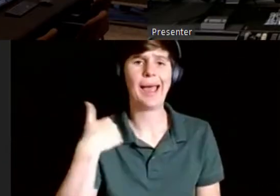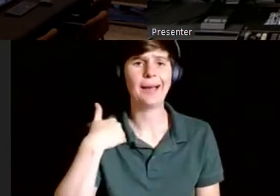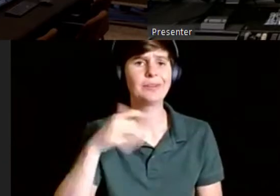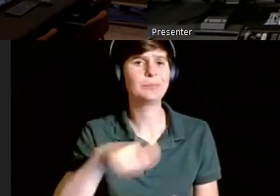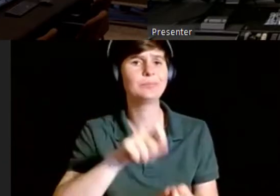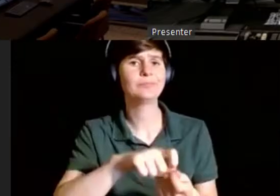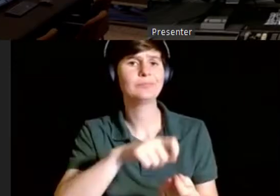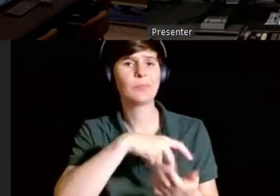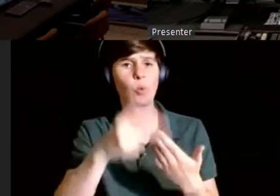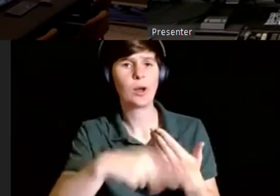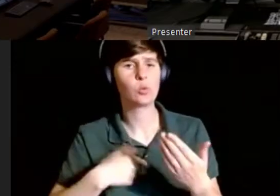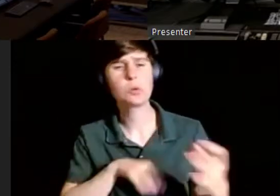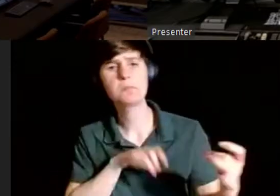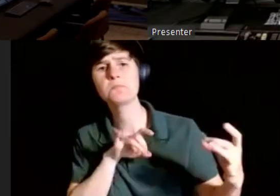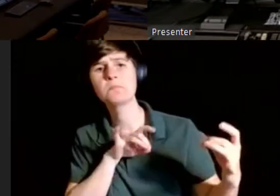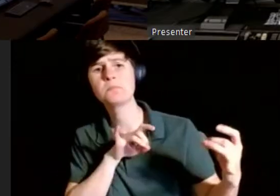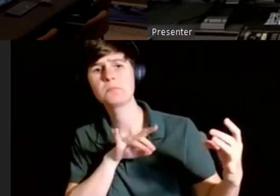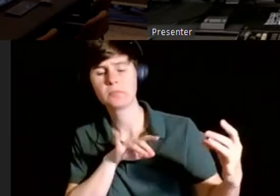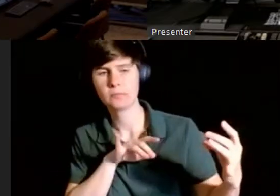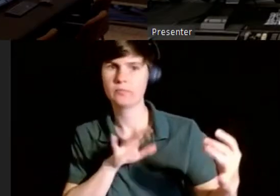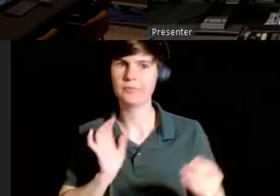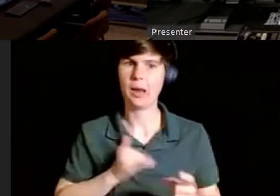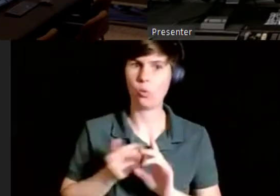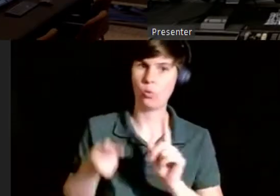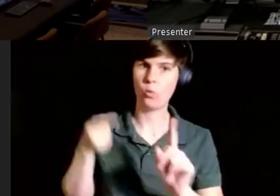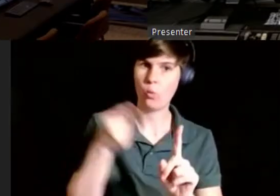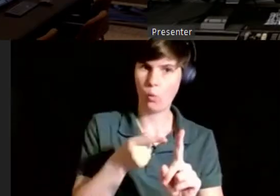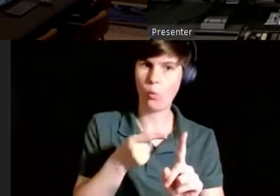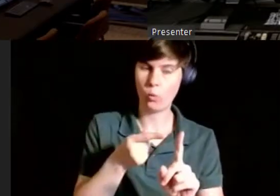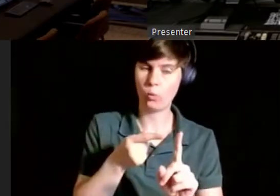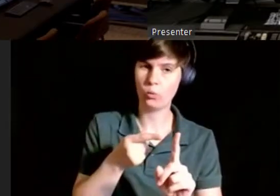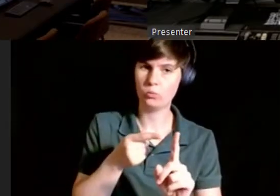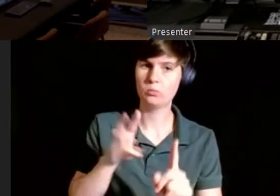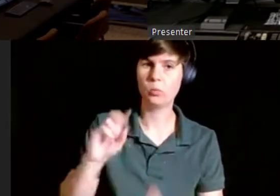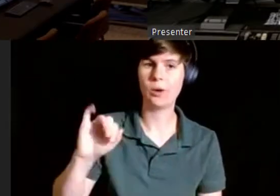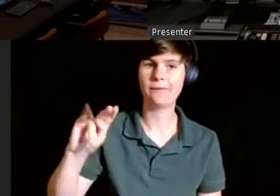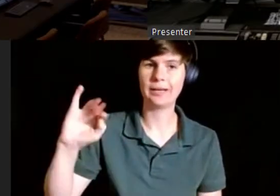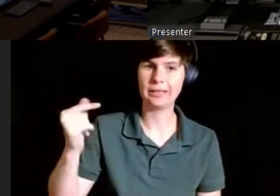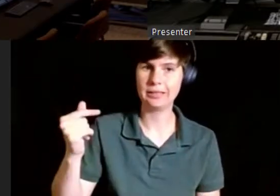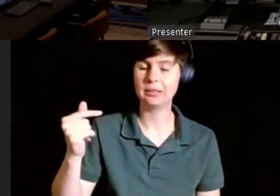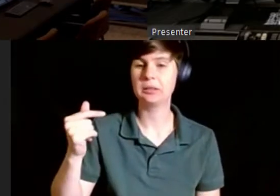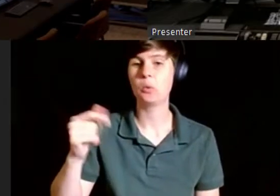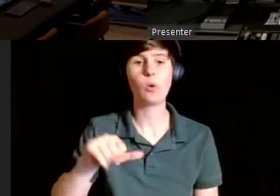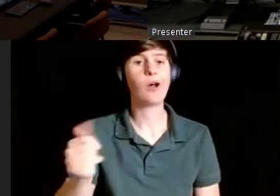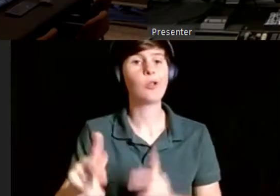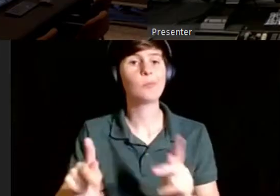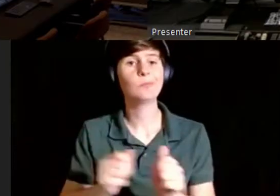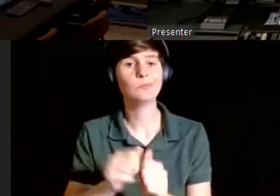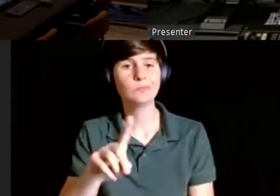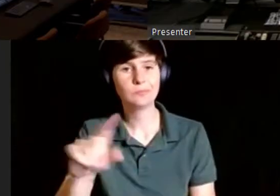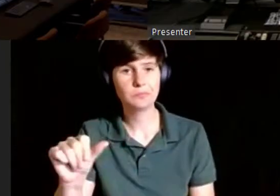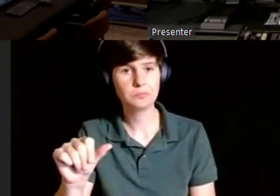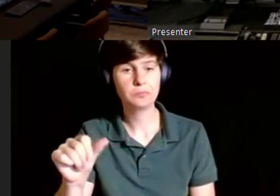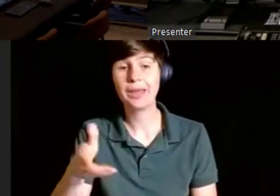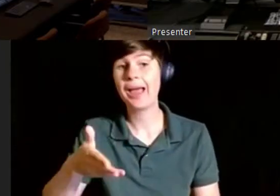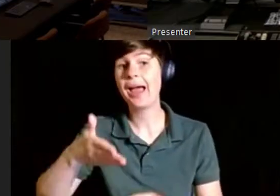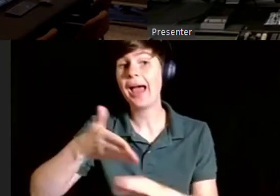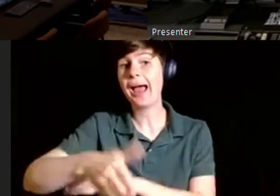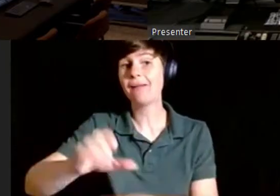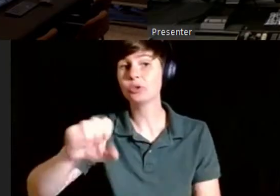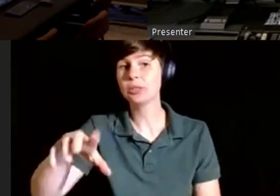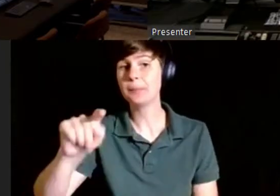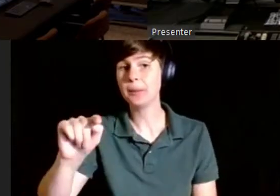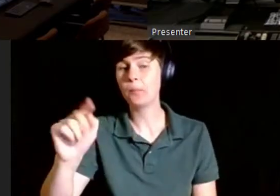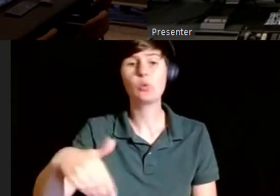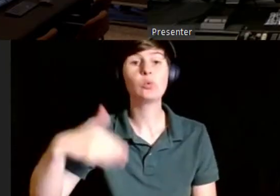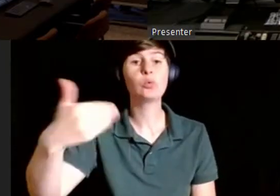on, and that's one of our main goals, like really regarding wayfinding or what are other possibility. And then maybe after that, September 1, I think for the next one